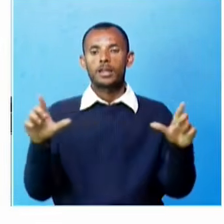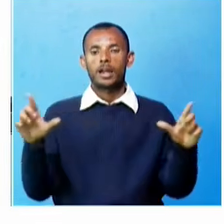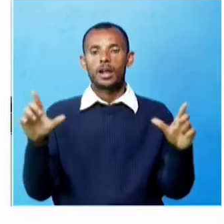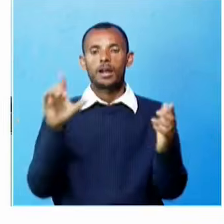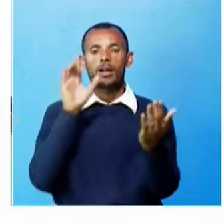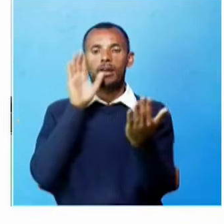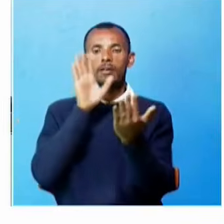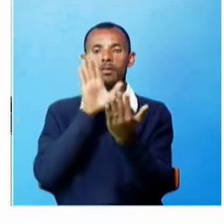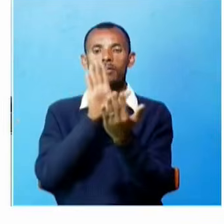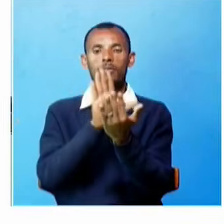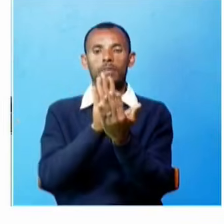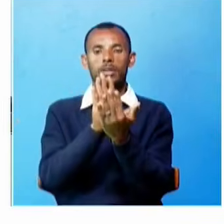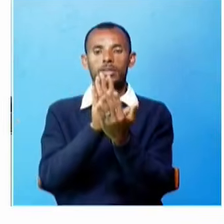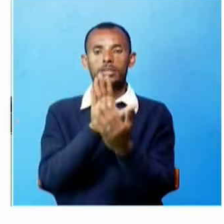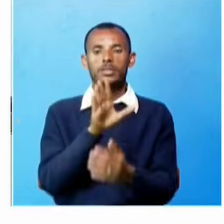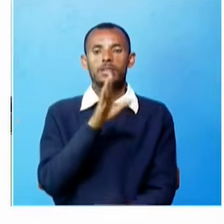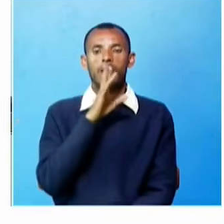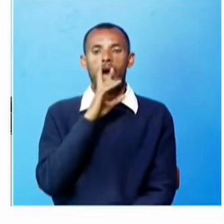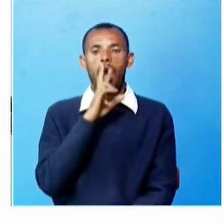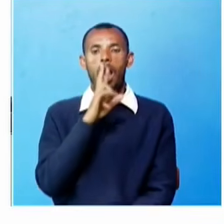faces